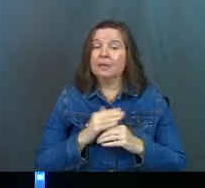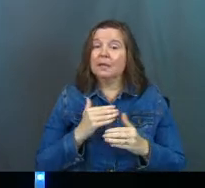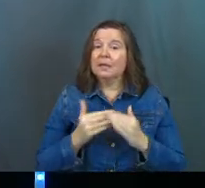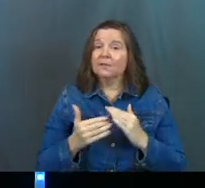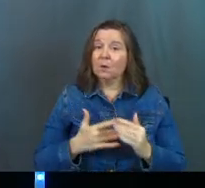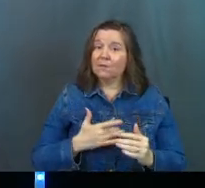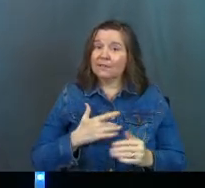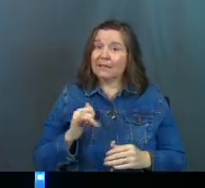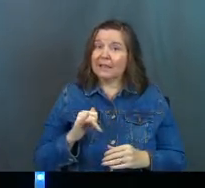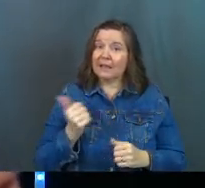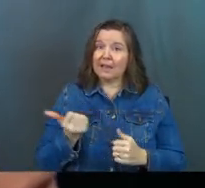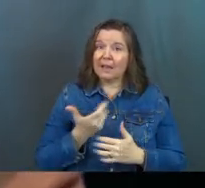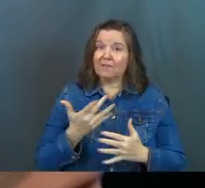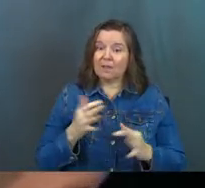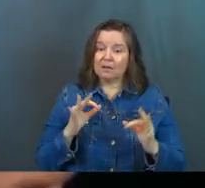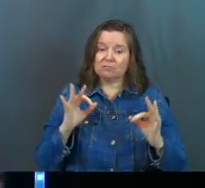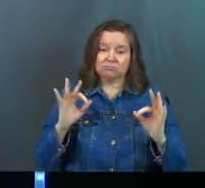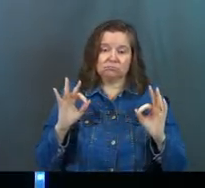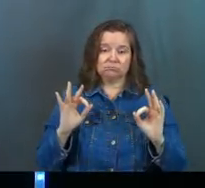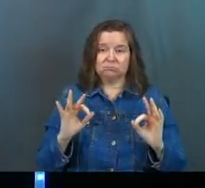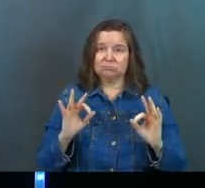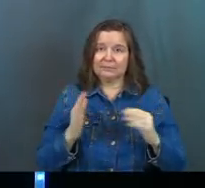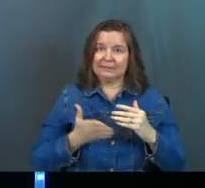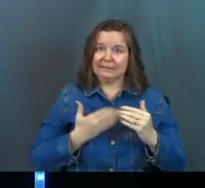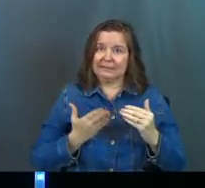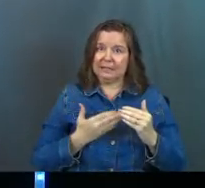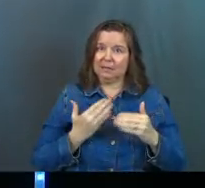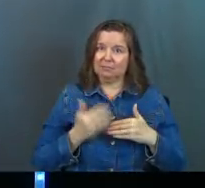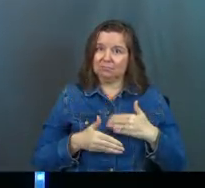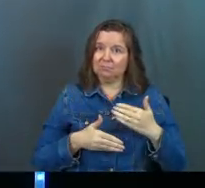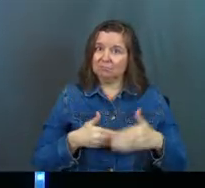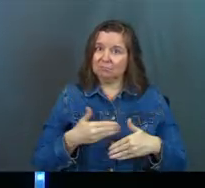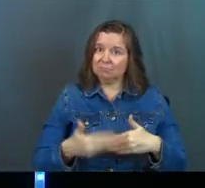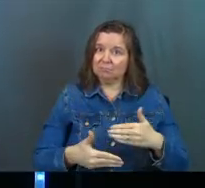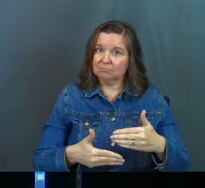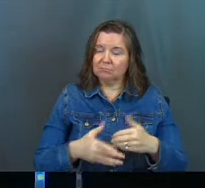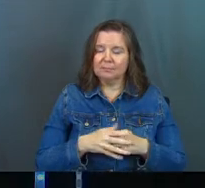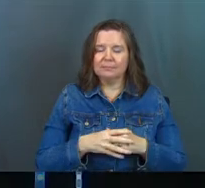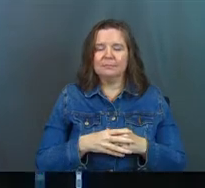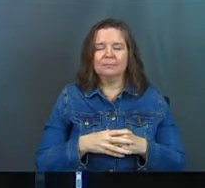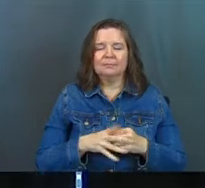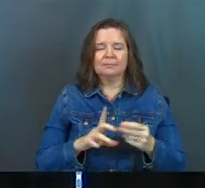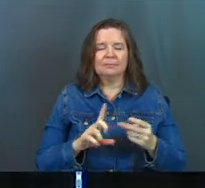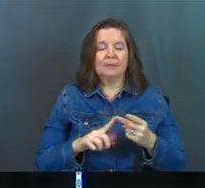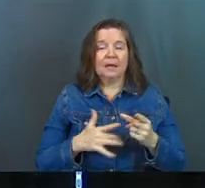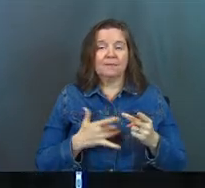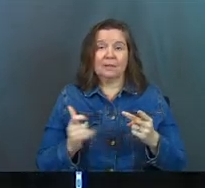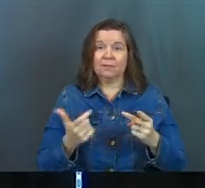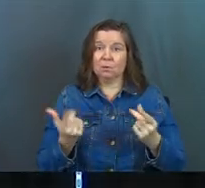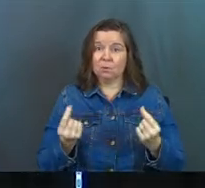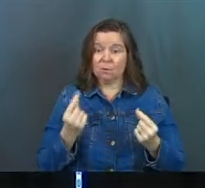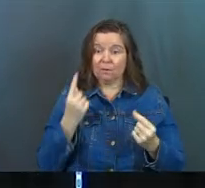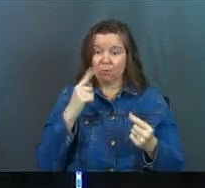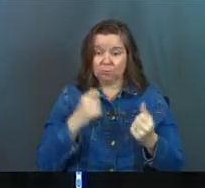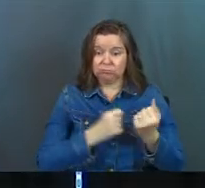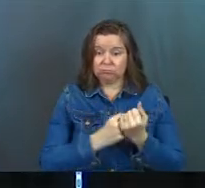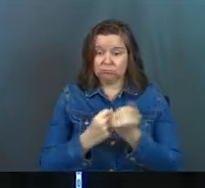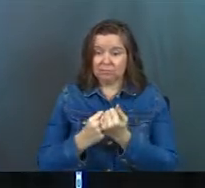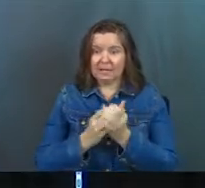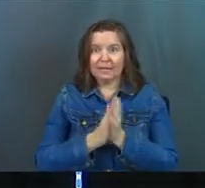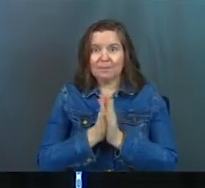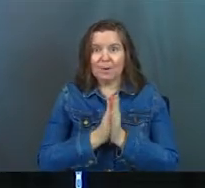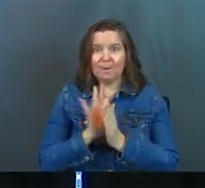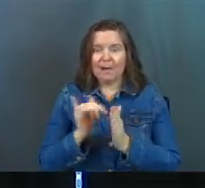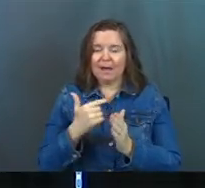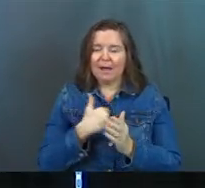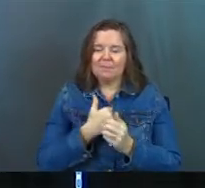Even though it feels like everything is going easy, and even though it feels like everything that you're doing for each other is motivated